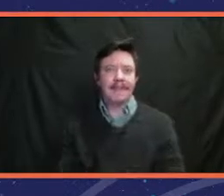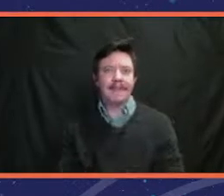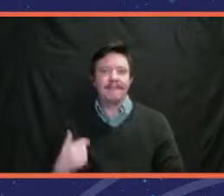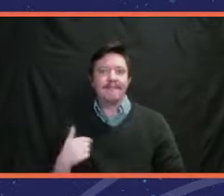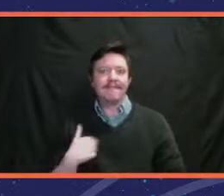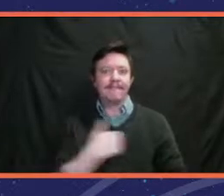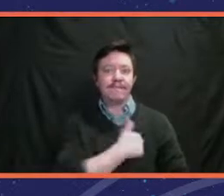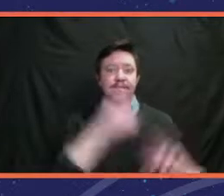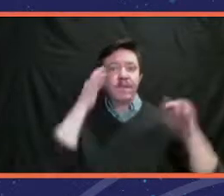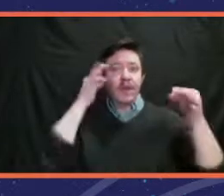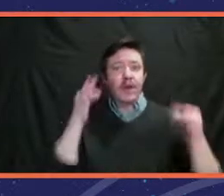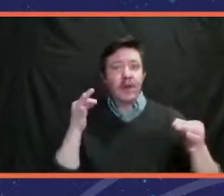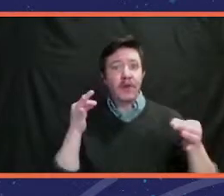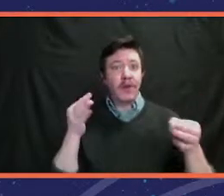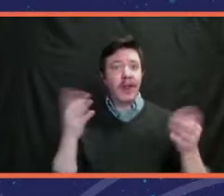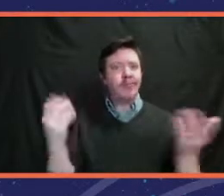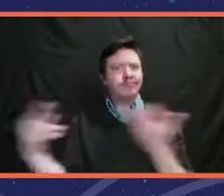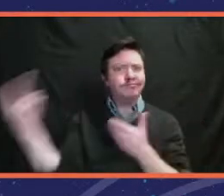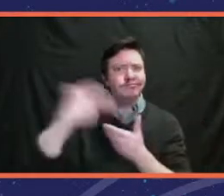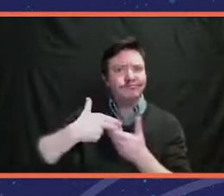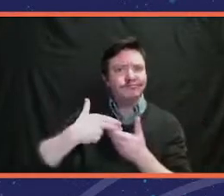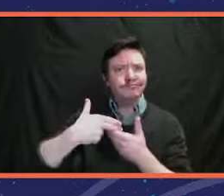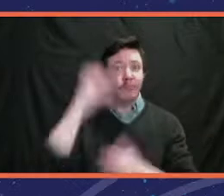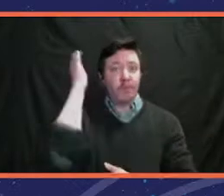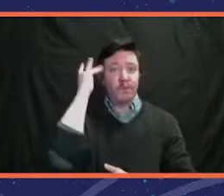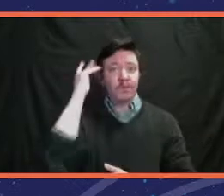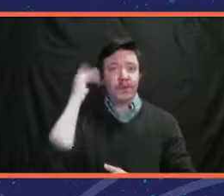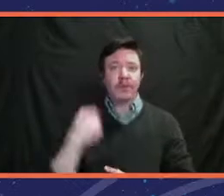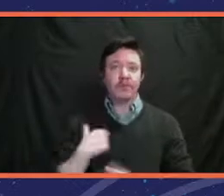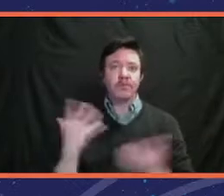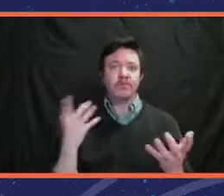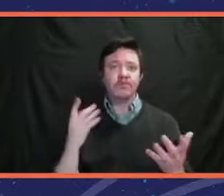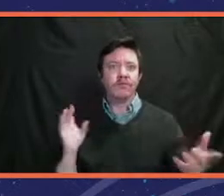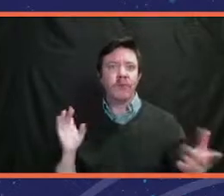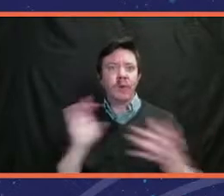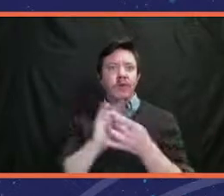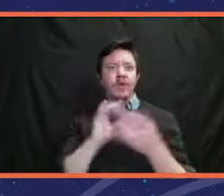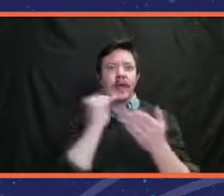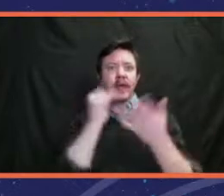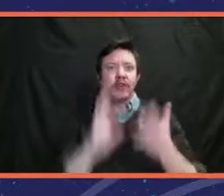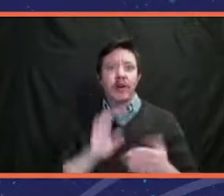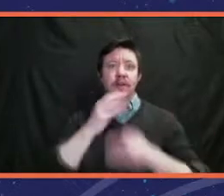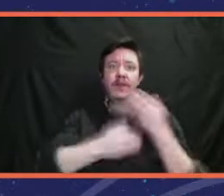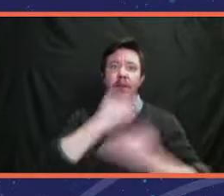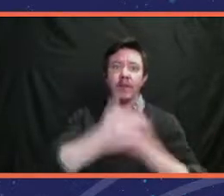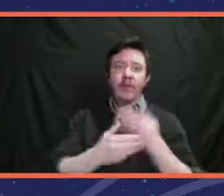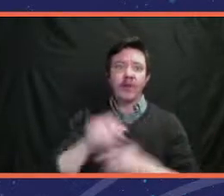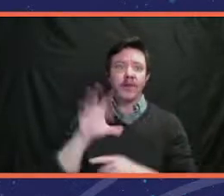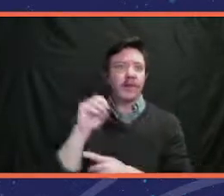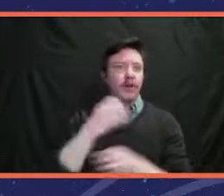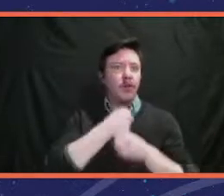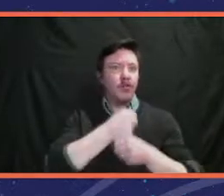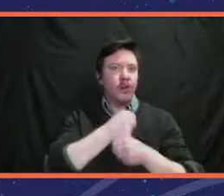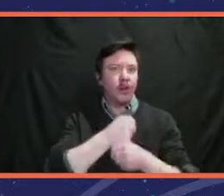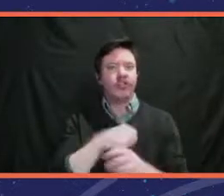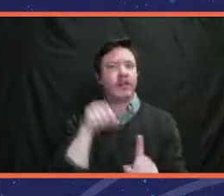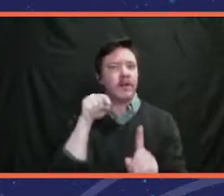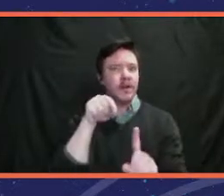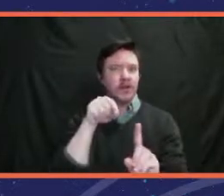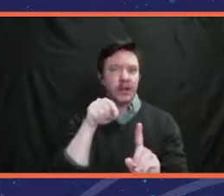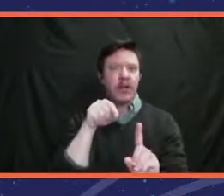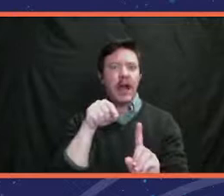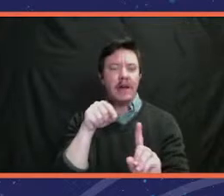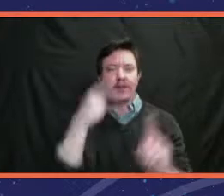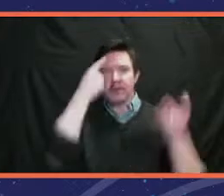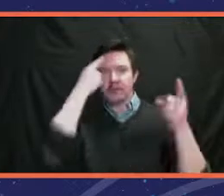participatory way because we want to engage artists in the process of co-creation, especially as the solidarity